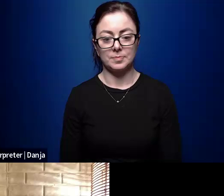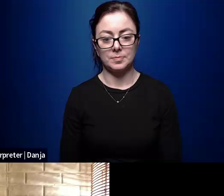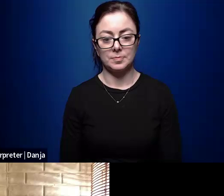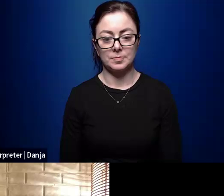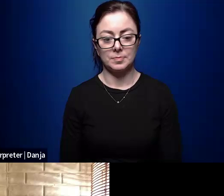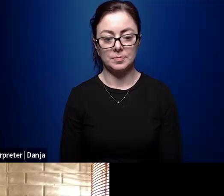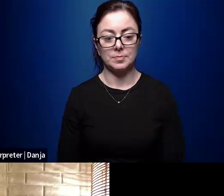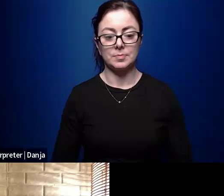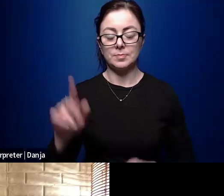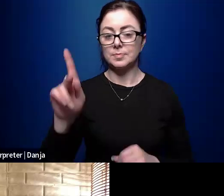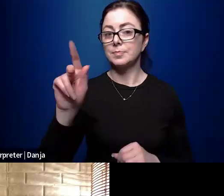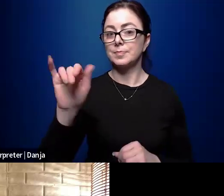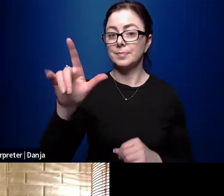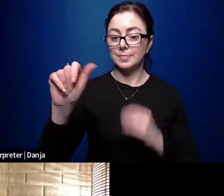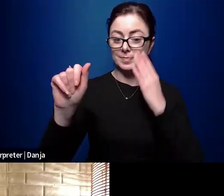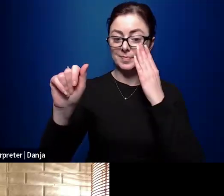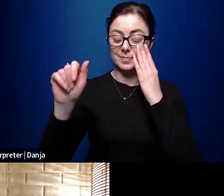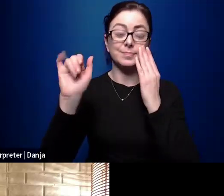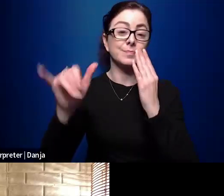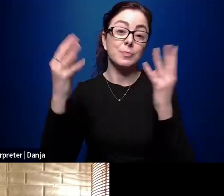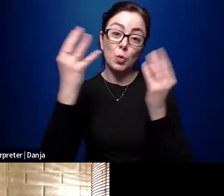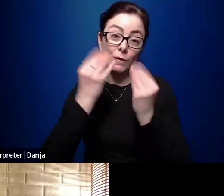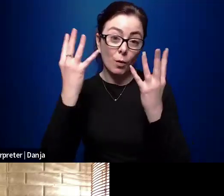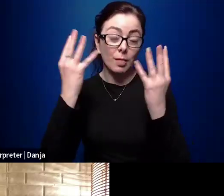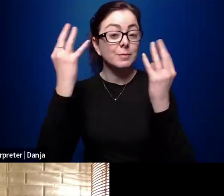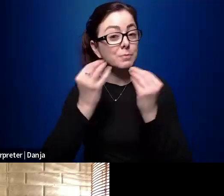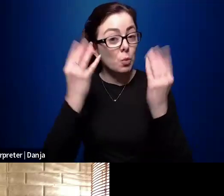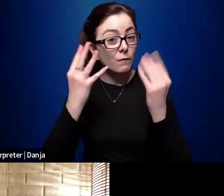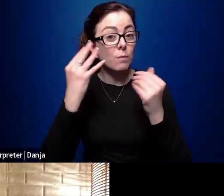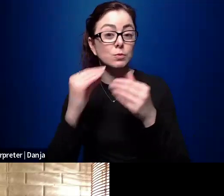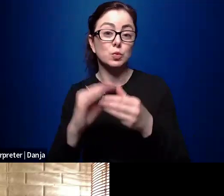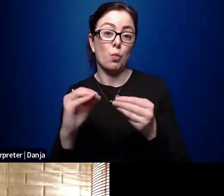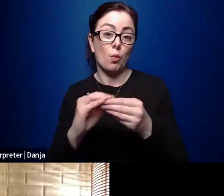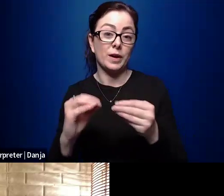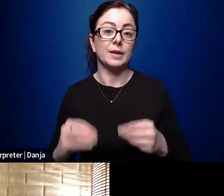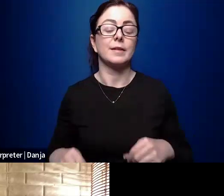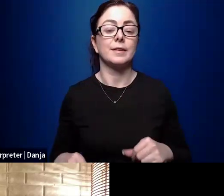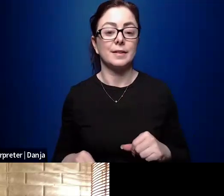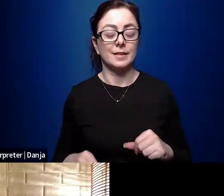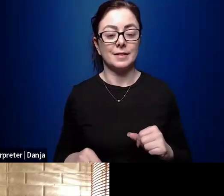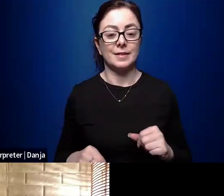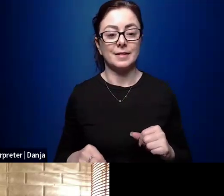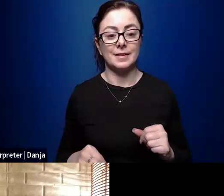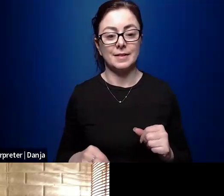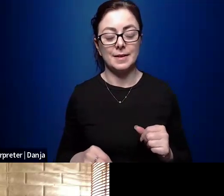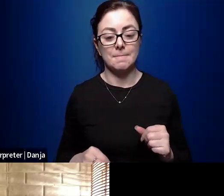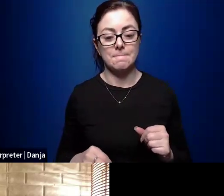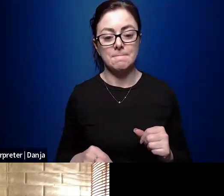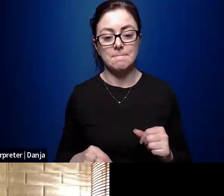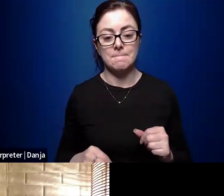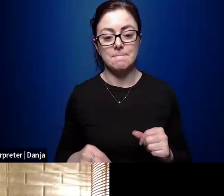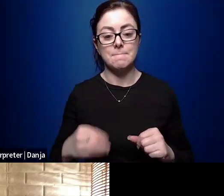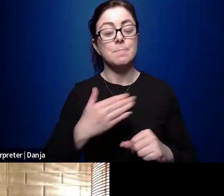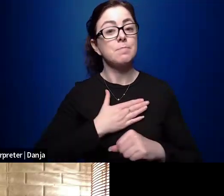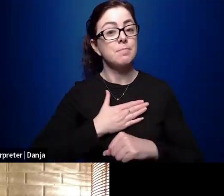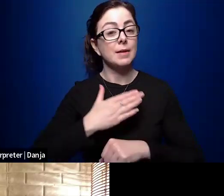I just wanted to say that was a beautiful, beautiful story. Um, and my son